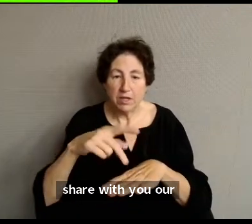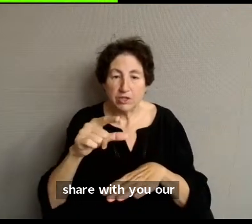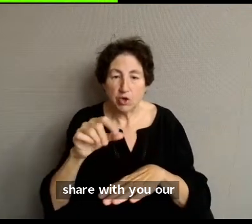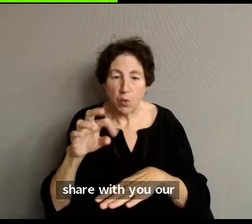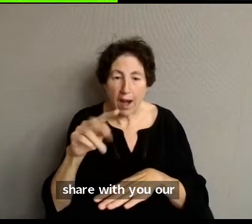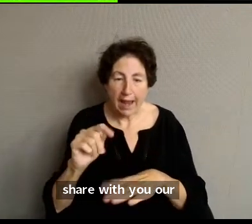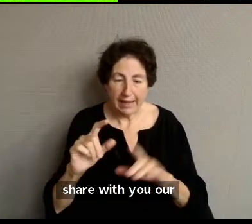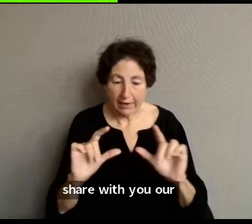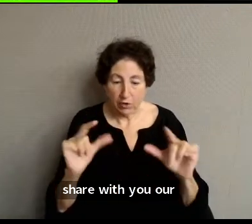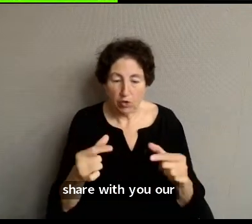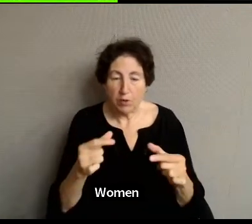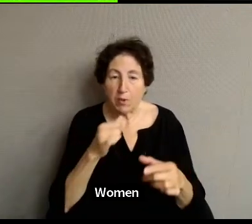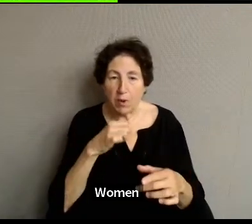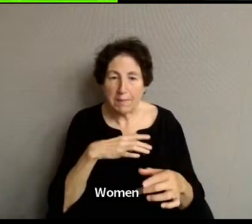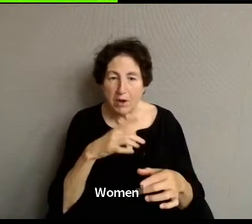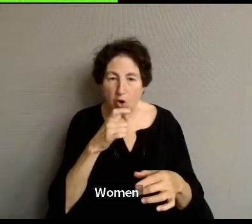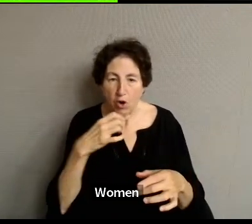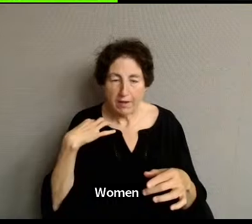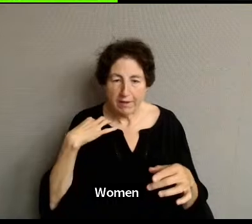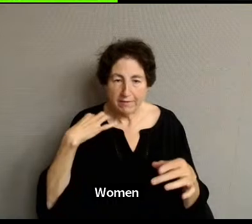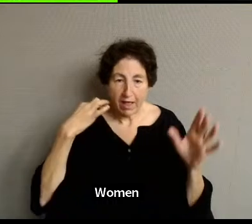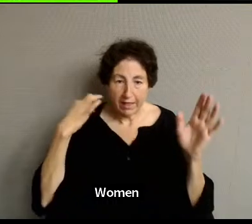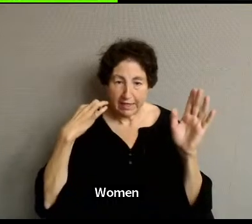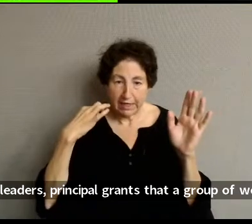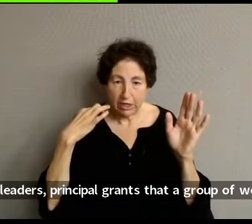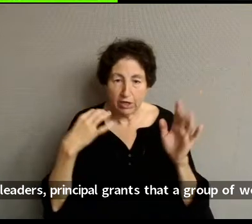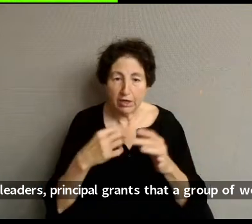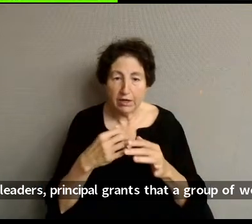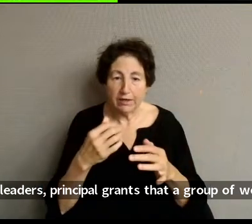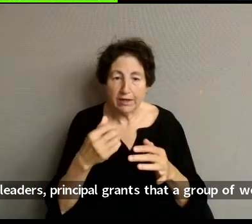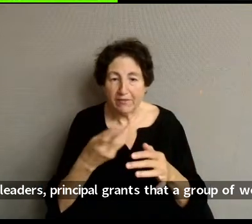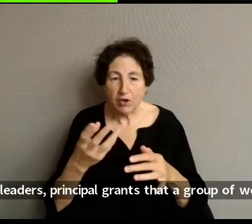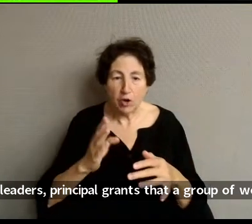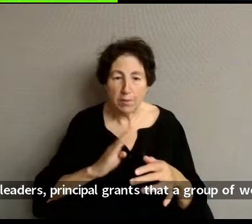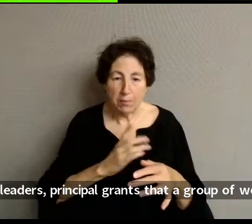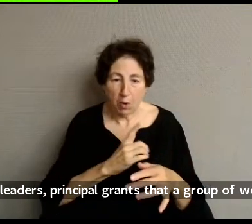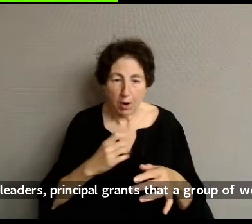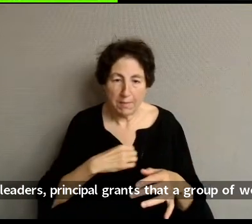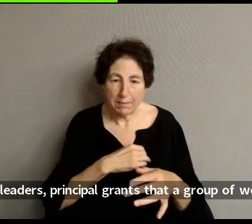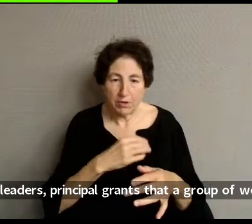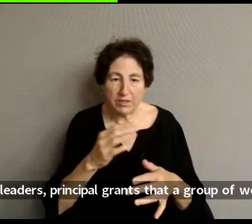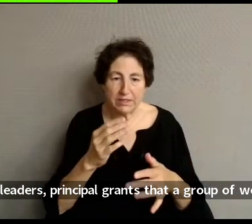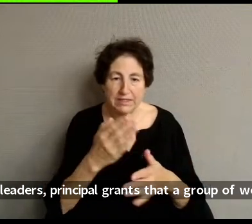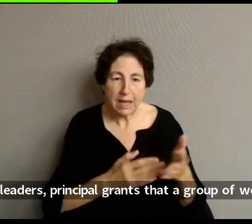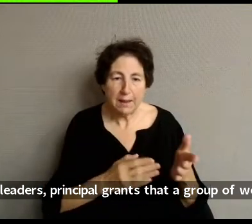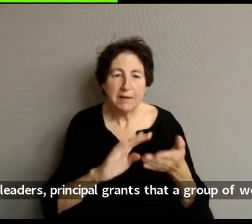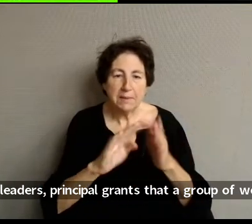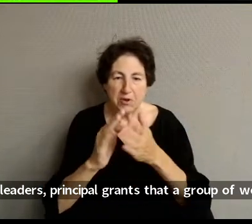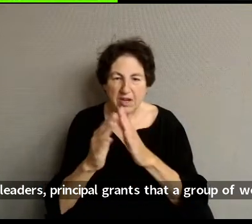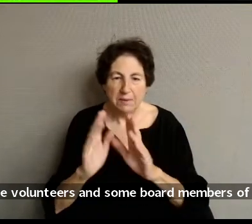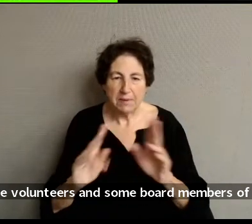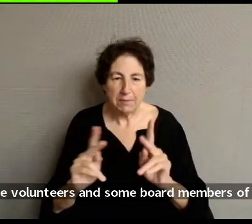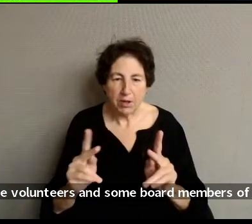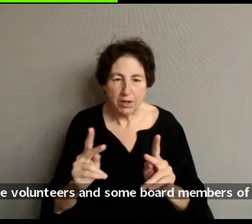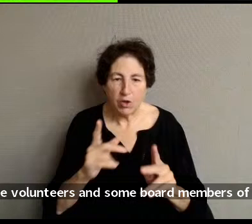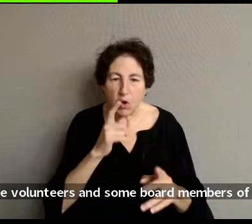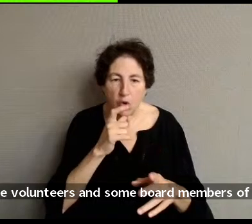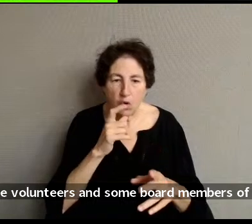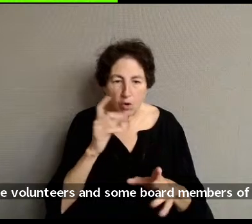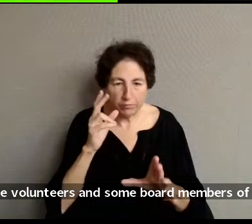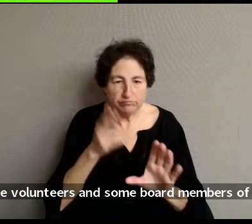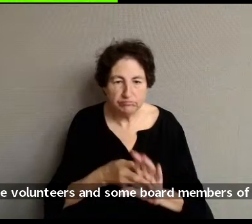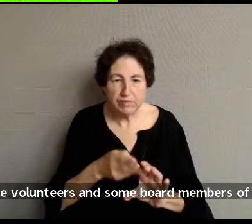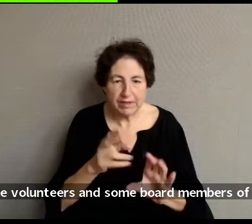of women that are volunteers and some board members, others members of the community that are members of this